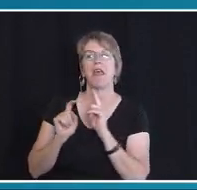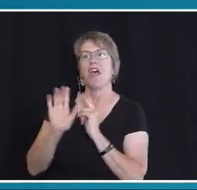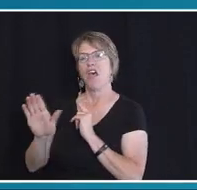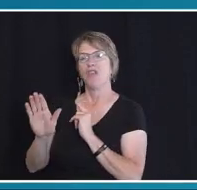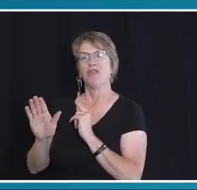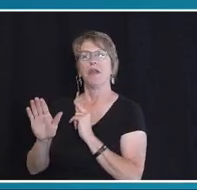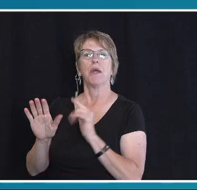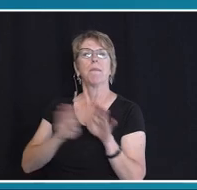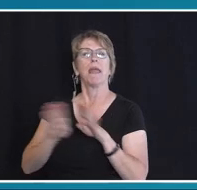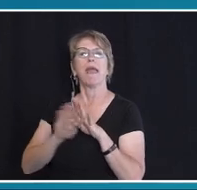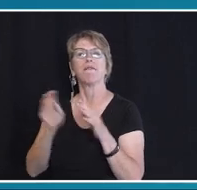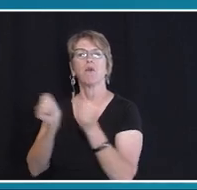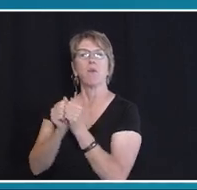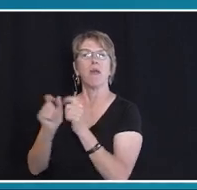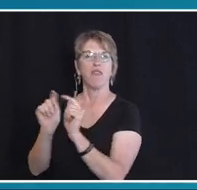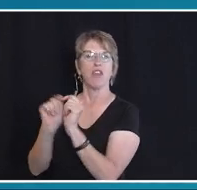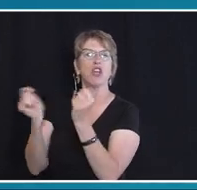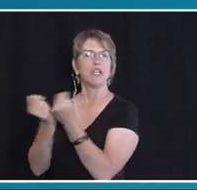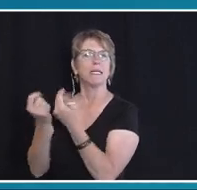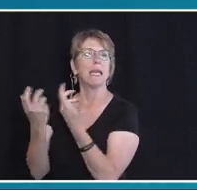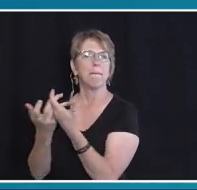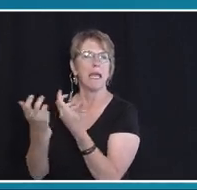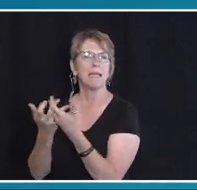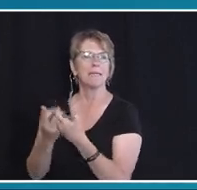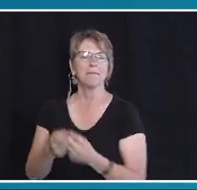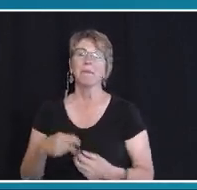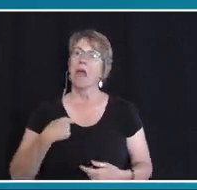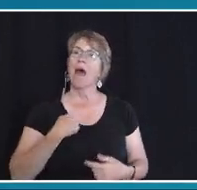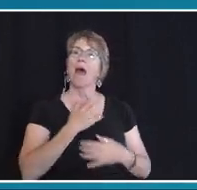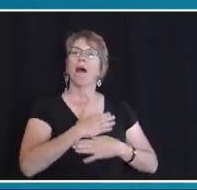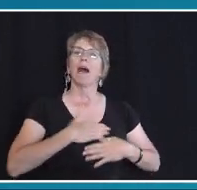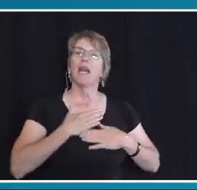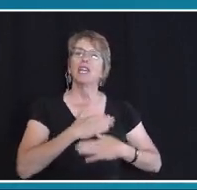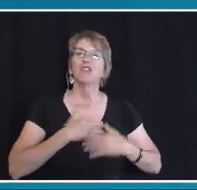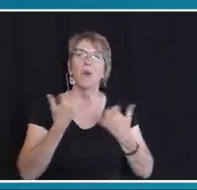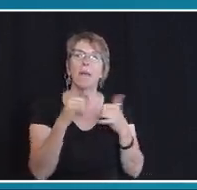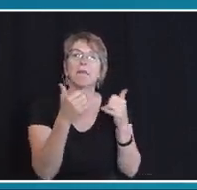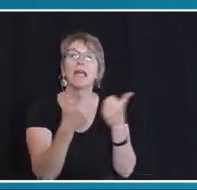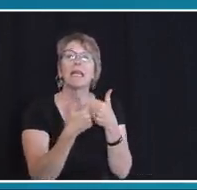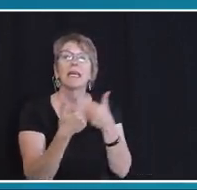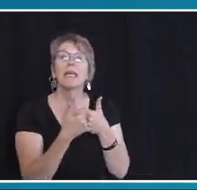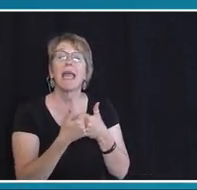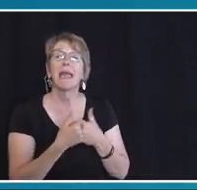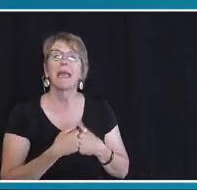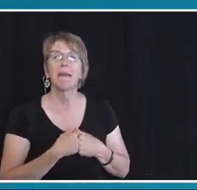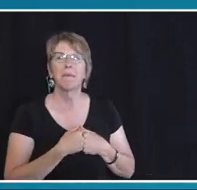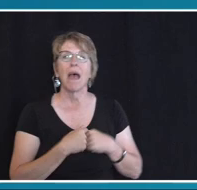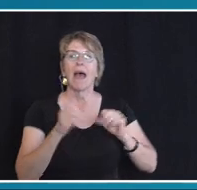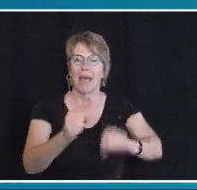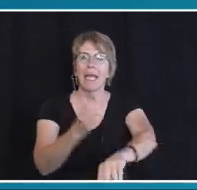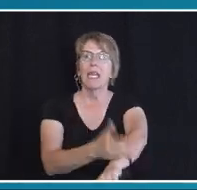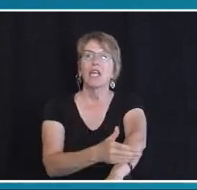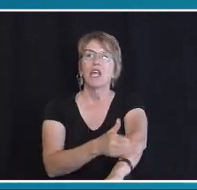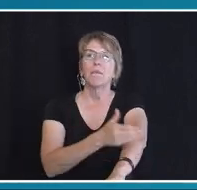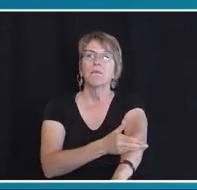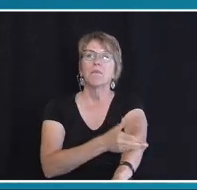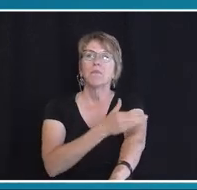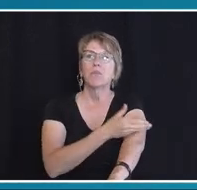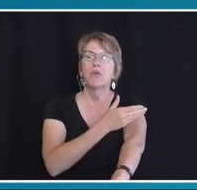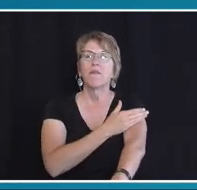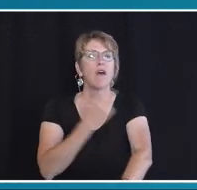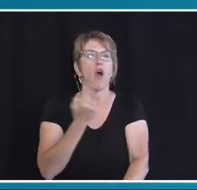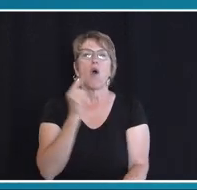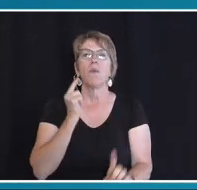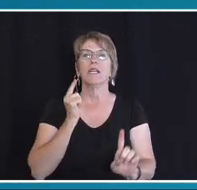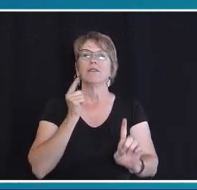teams as well. What I enjoy most about, I think, playing the game is just the room for improvement, always just striving to